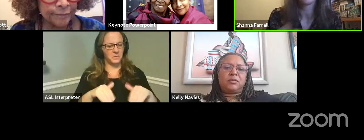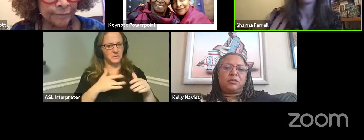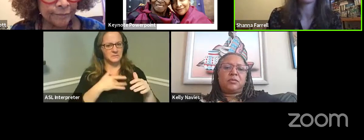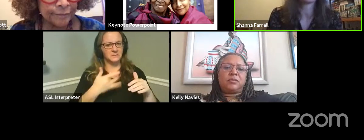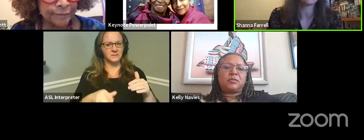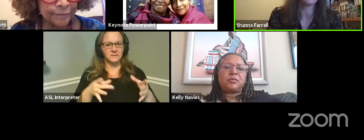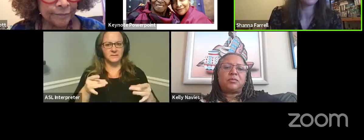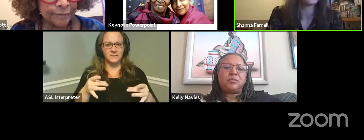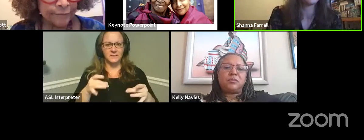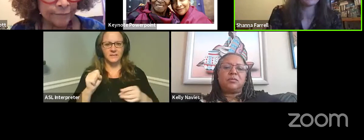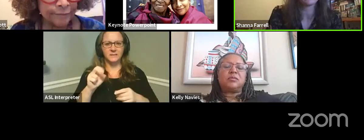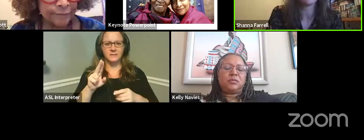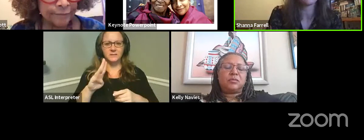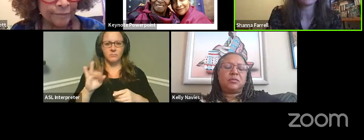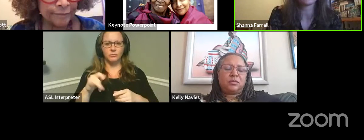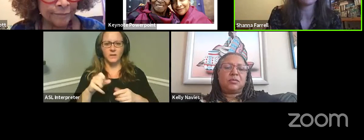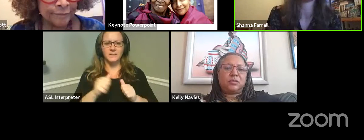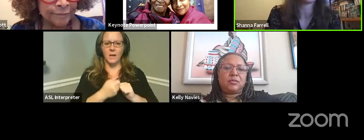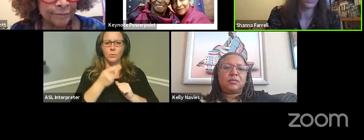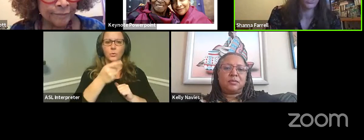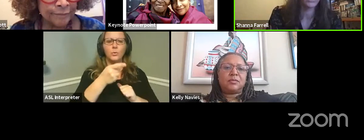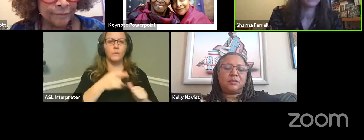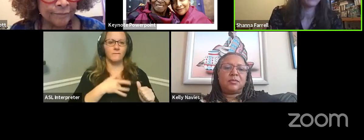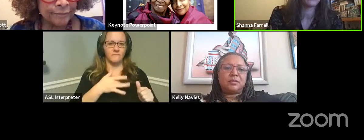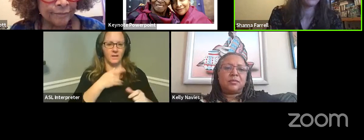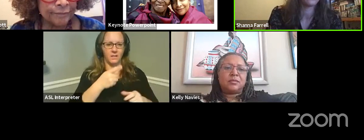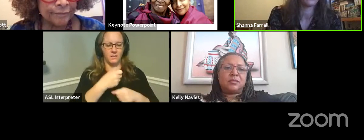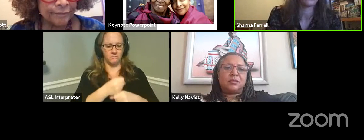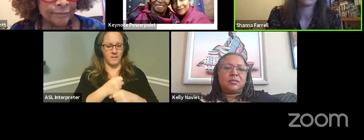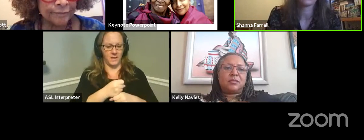subjects? What is that like for you to make this work?